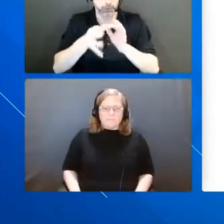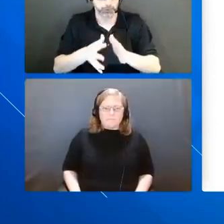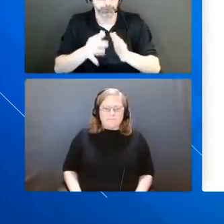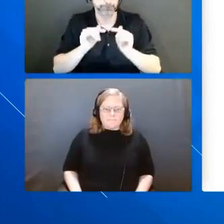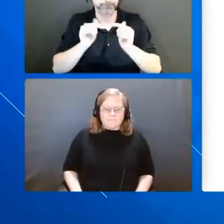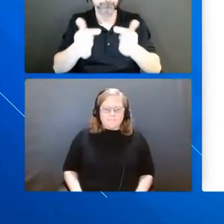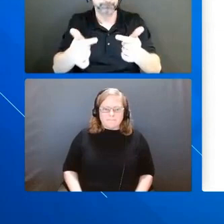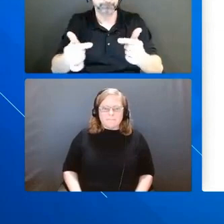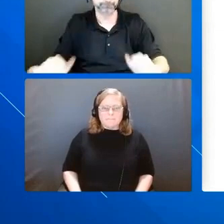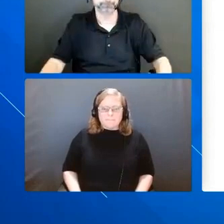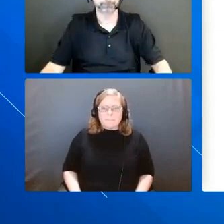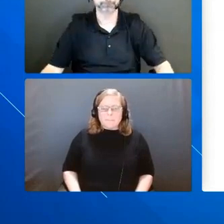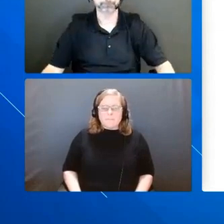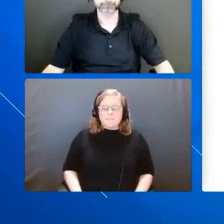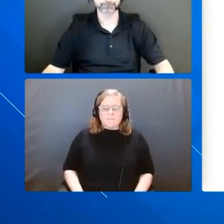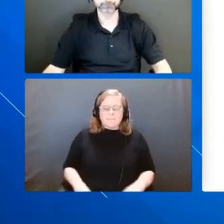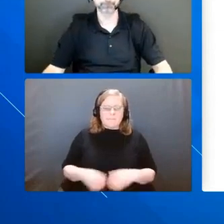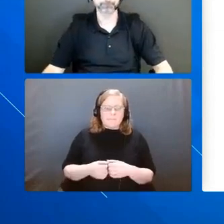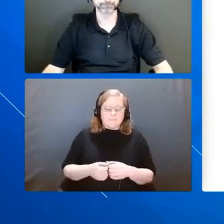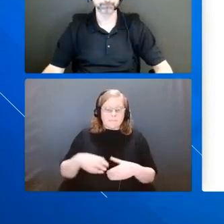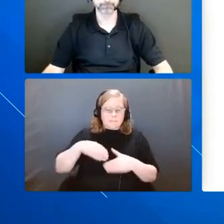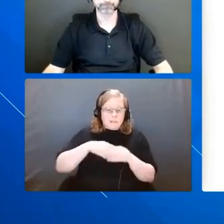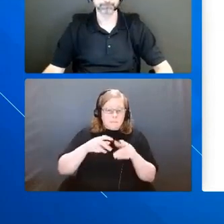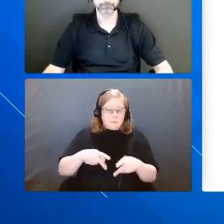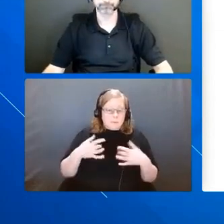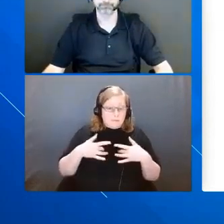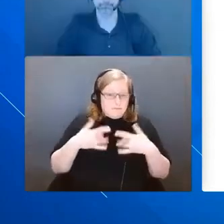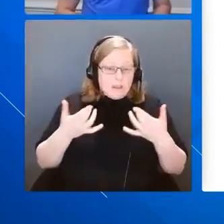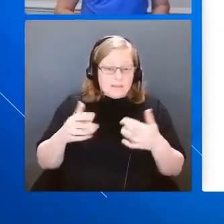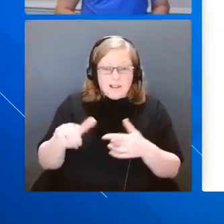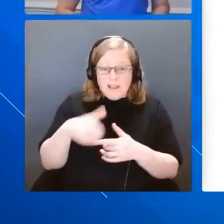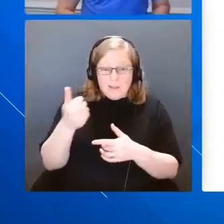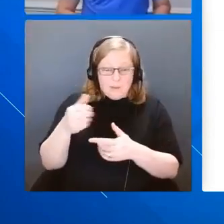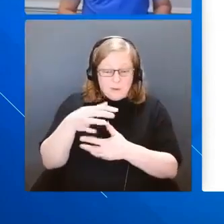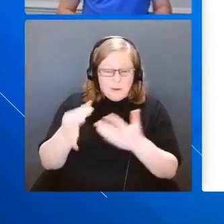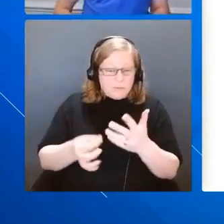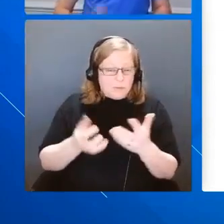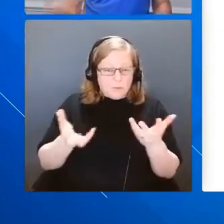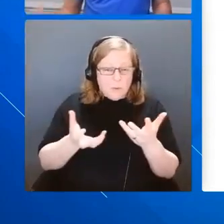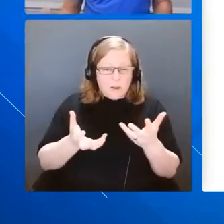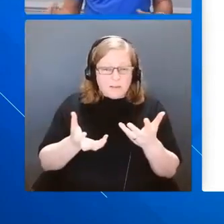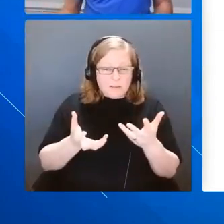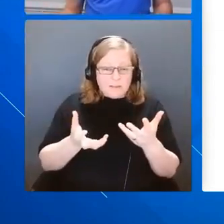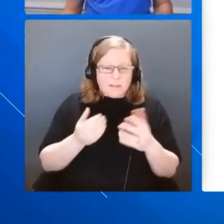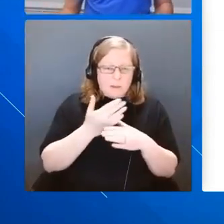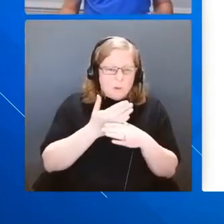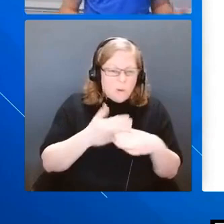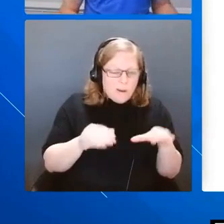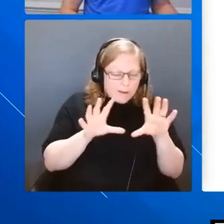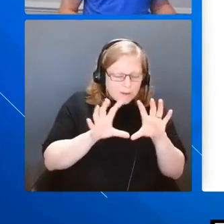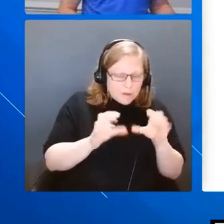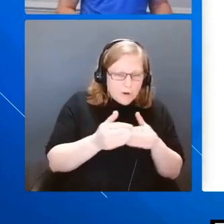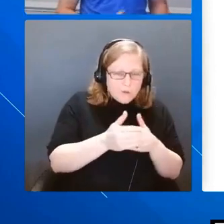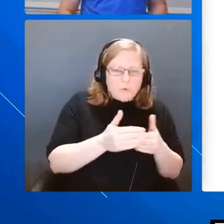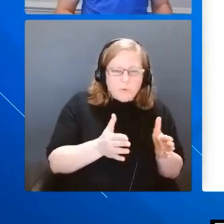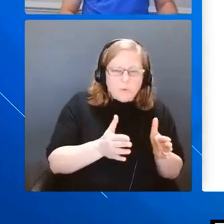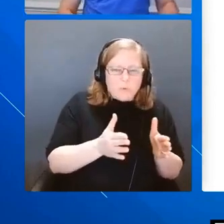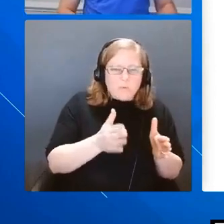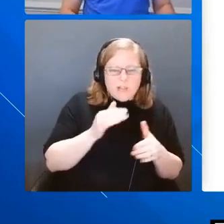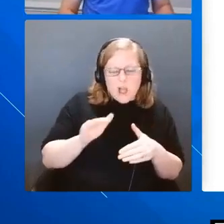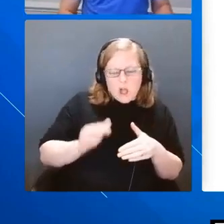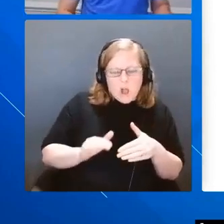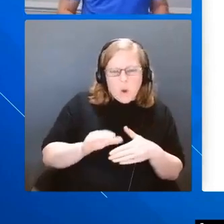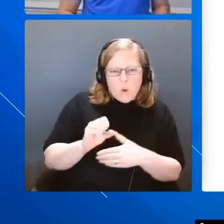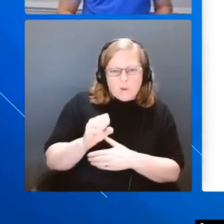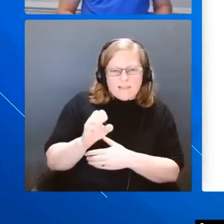For your in-person events, here's some things that might help out. Things like low sensory rooms. These used to be called quiet rooms, or that had a little